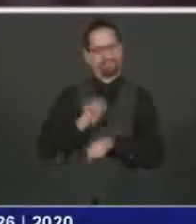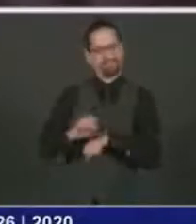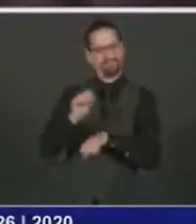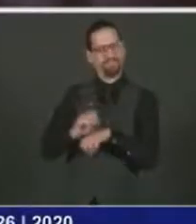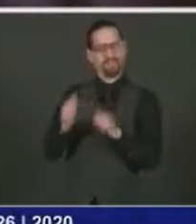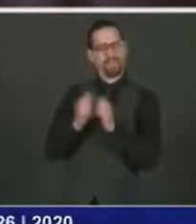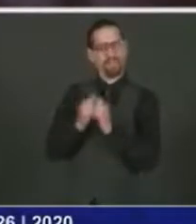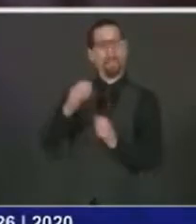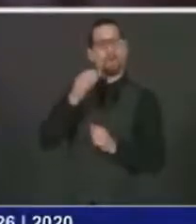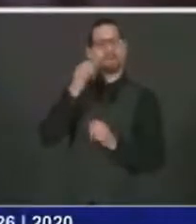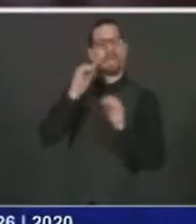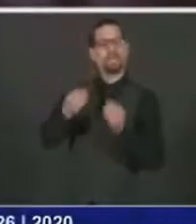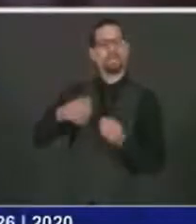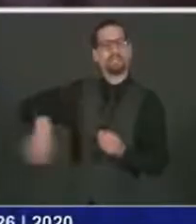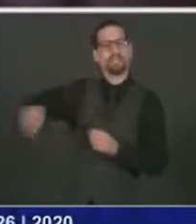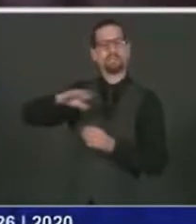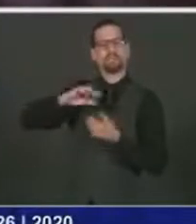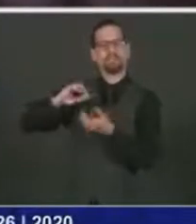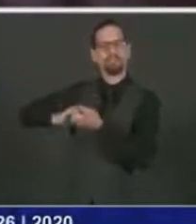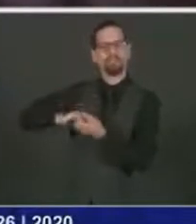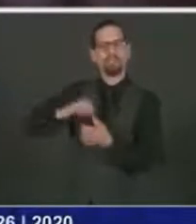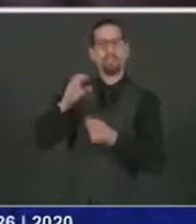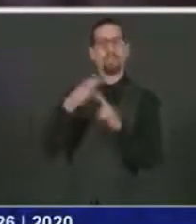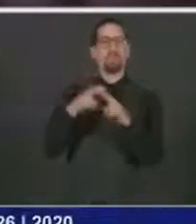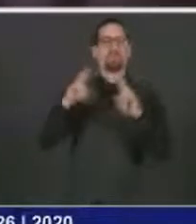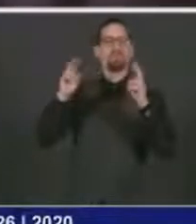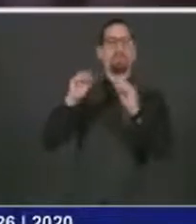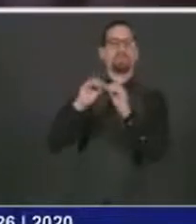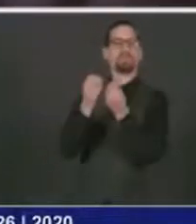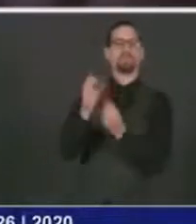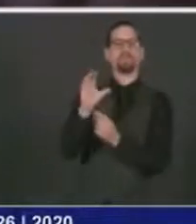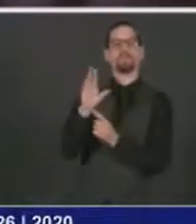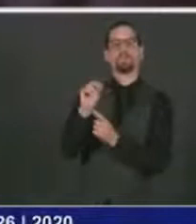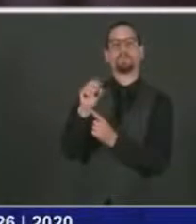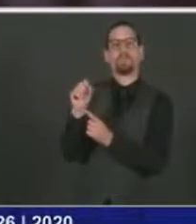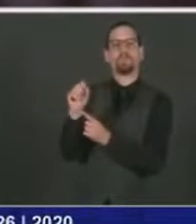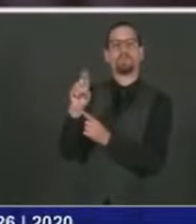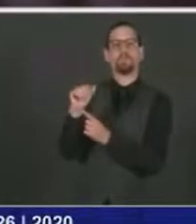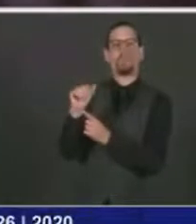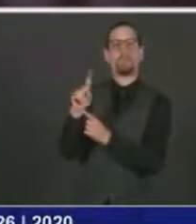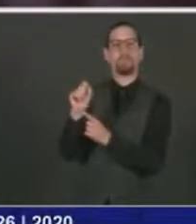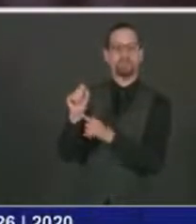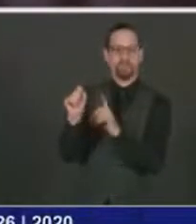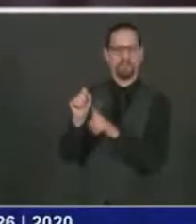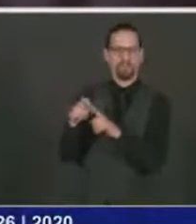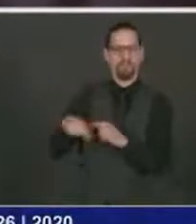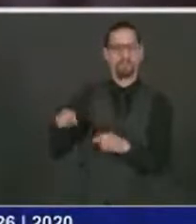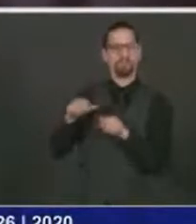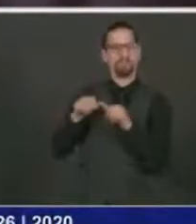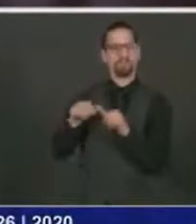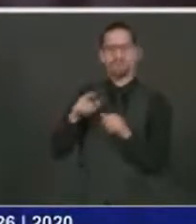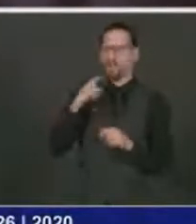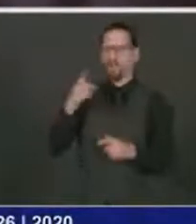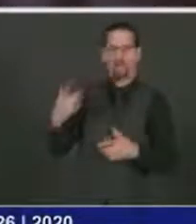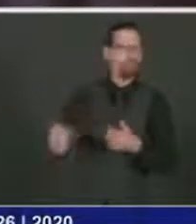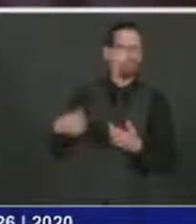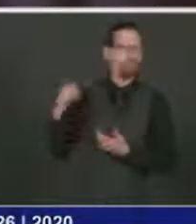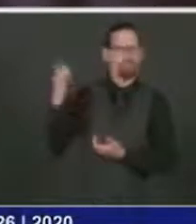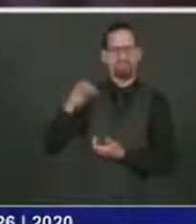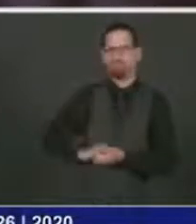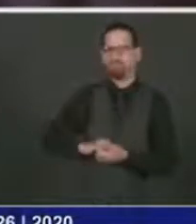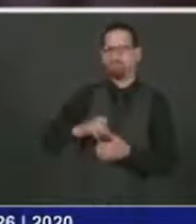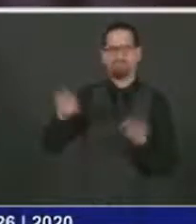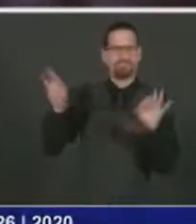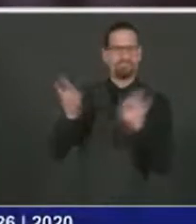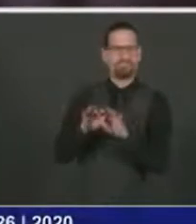service providers such as Crossroads, who've been a key partner in this. We've tried to, solve the problem from both ends,